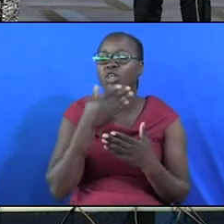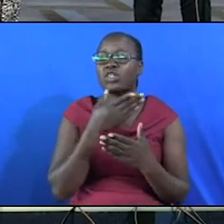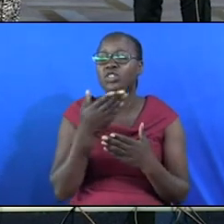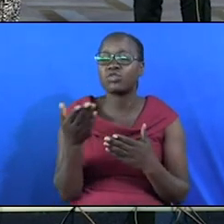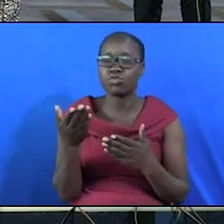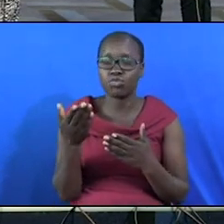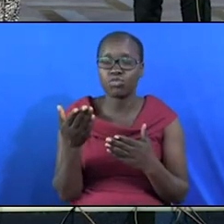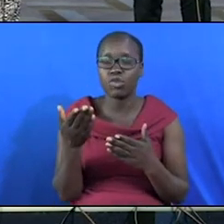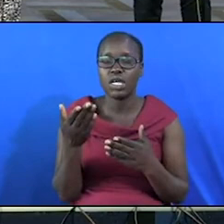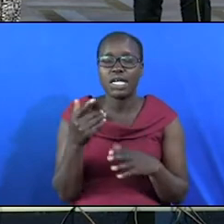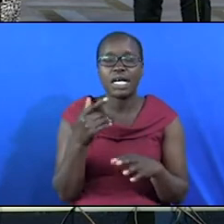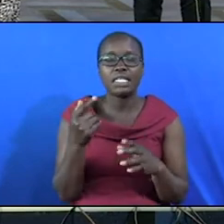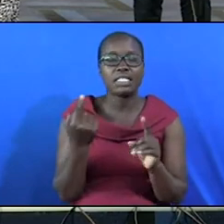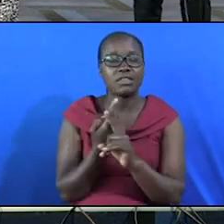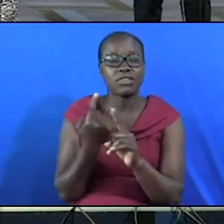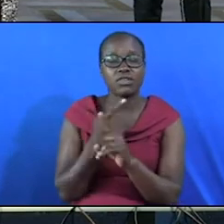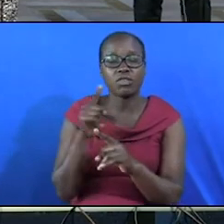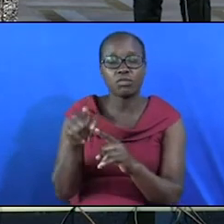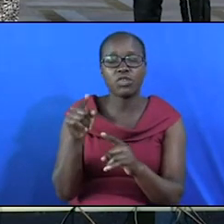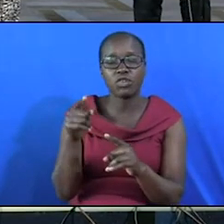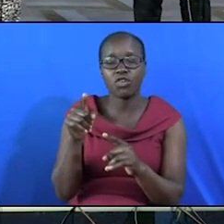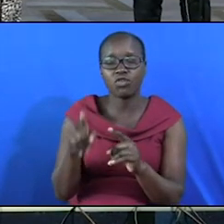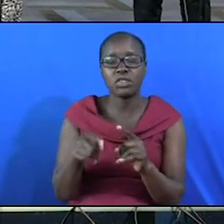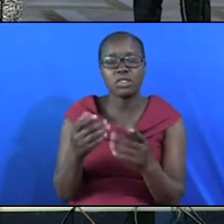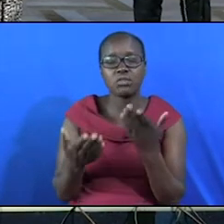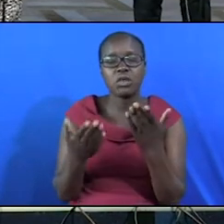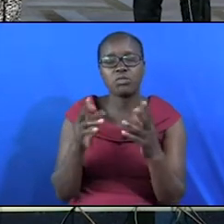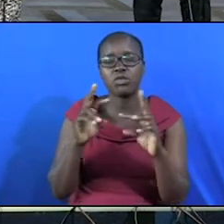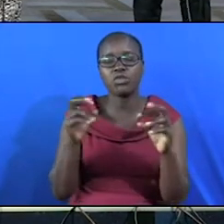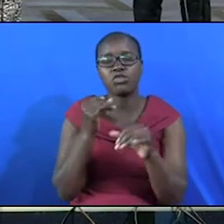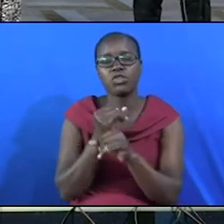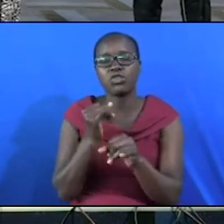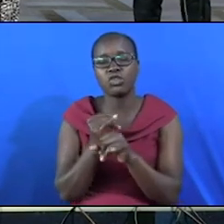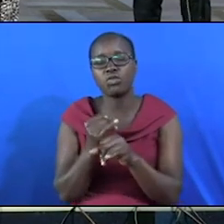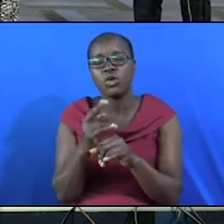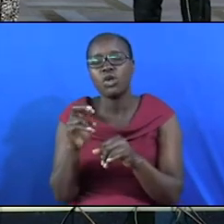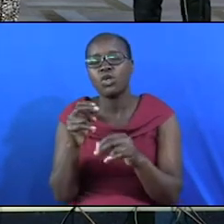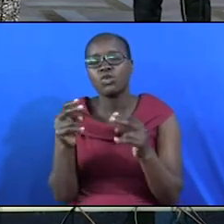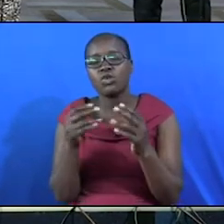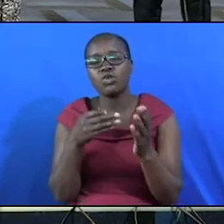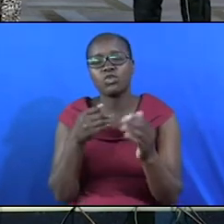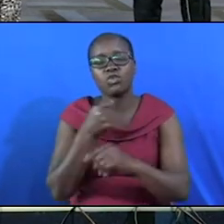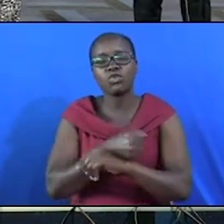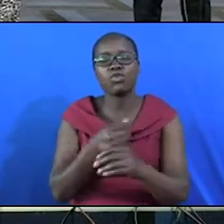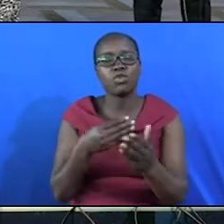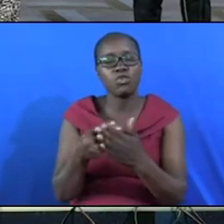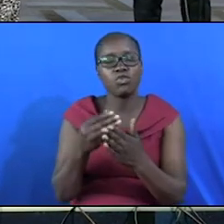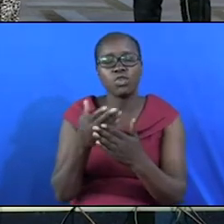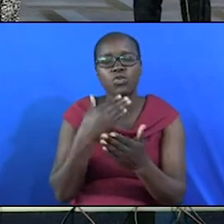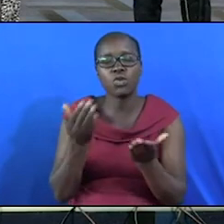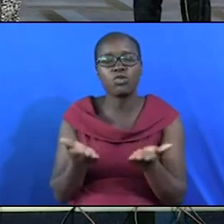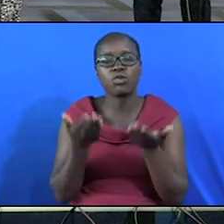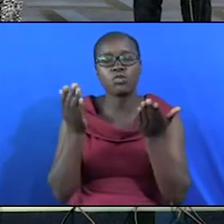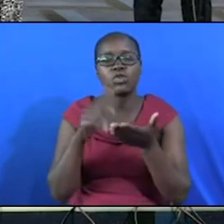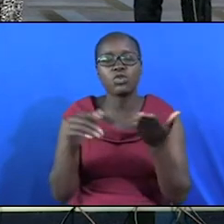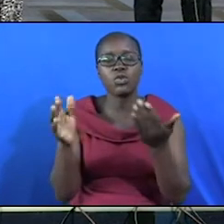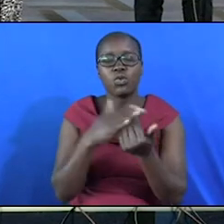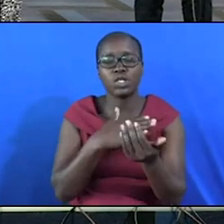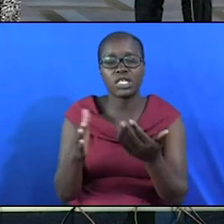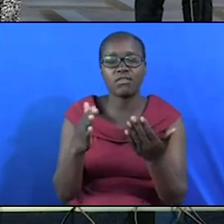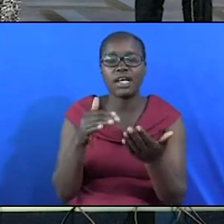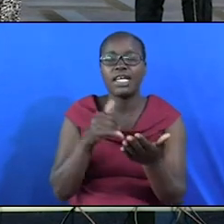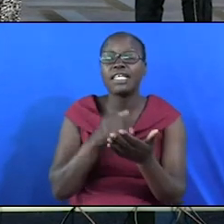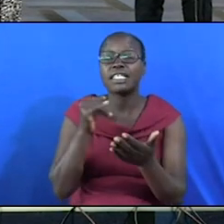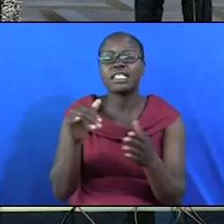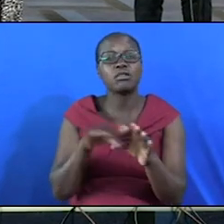the very point of your needs. Probably you are looking for a job, you are looking for peace, you want promotion, whatever it is, you have